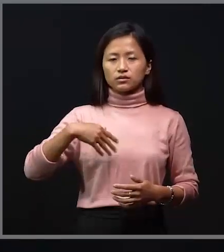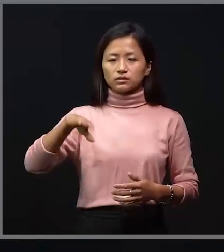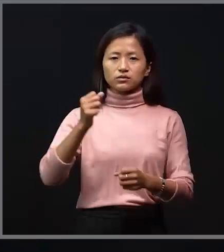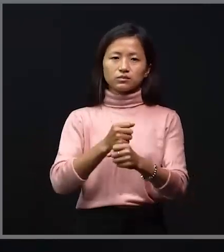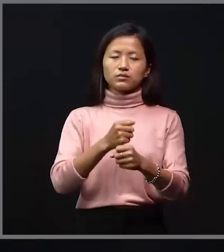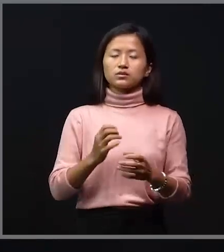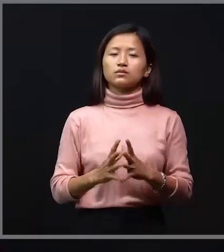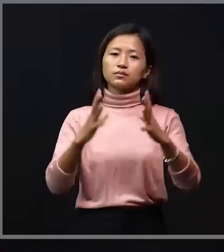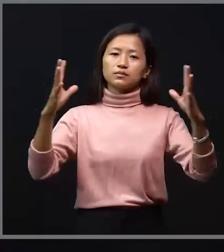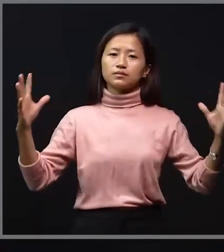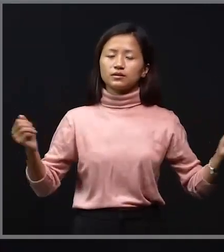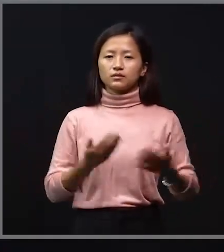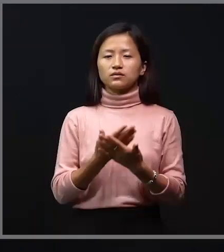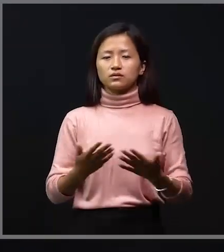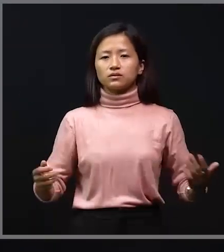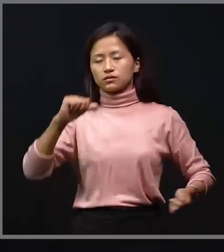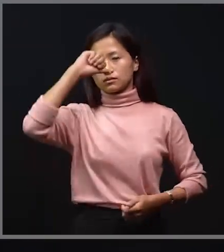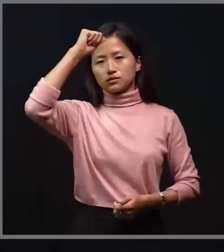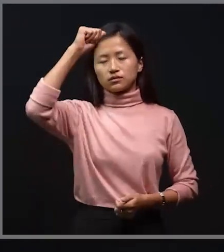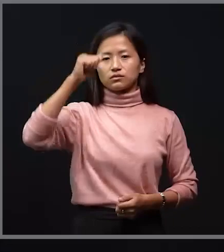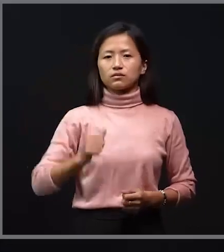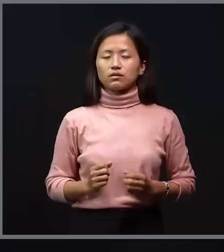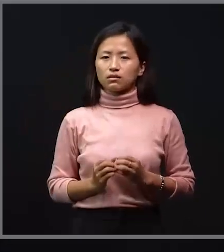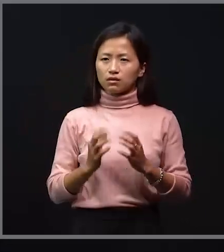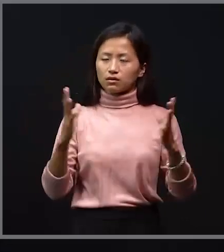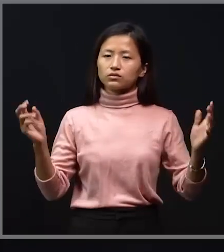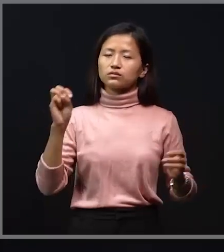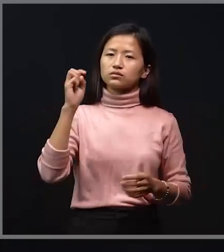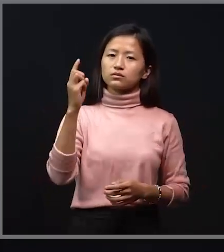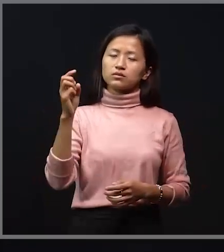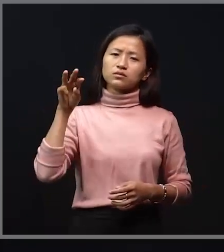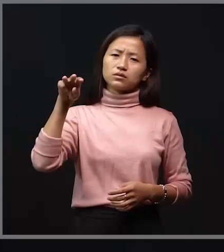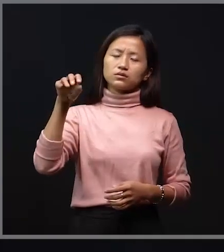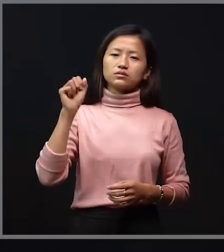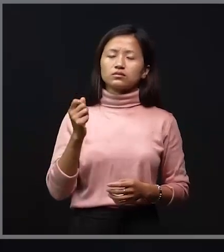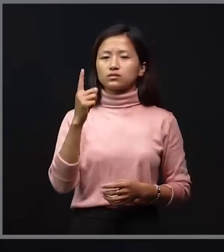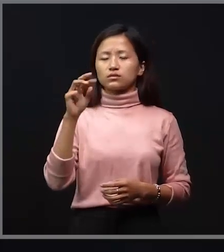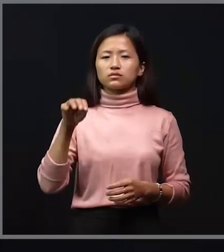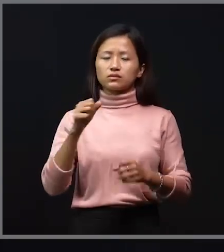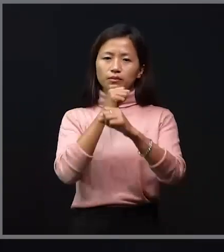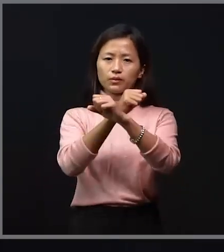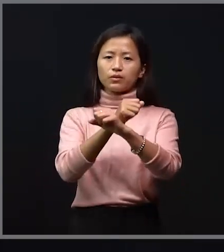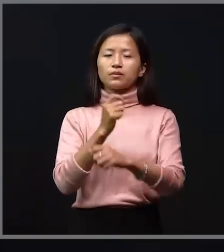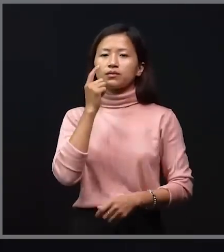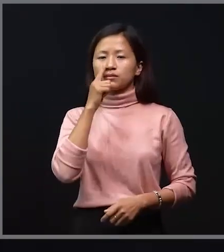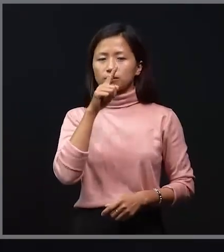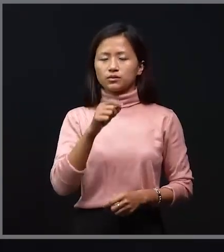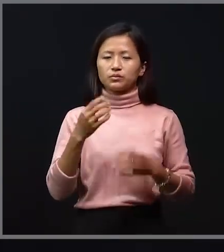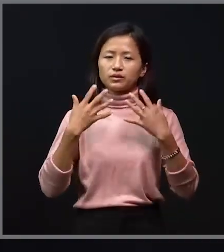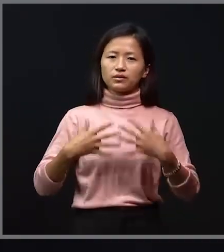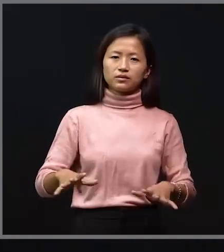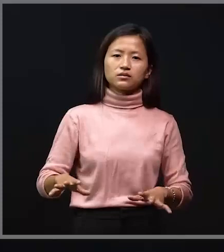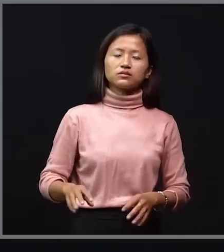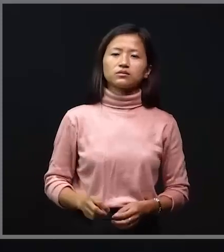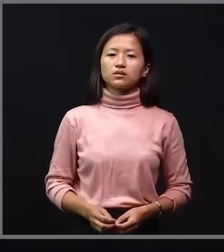they did so many things to the Indians. Okay, thousands of them were arrested and put into prison. Women's were being humiliated.